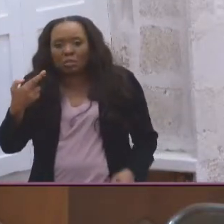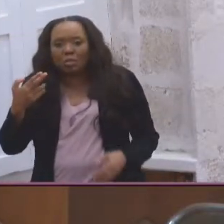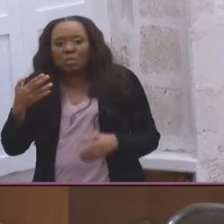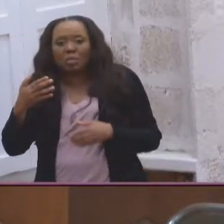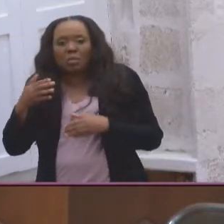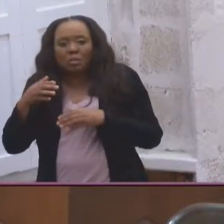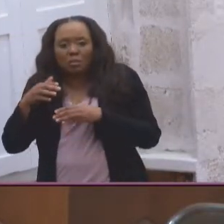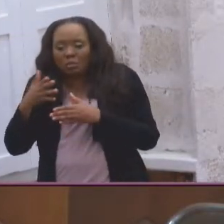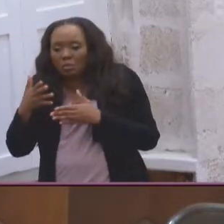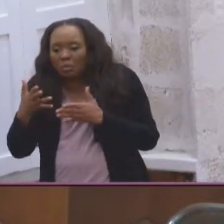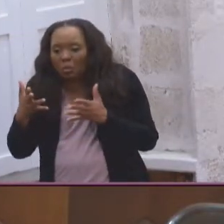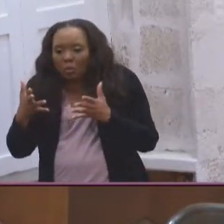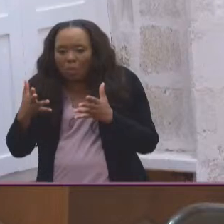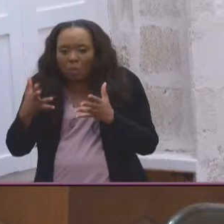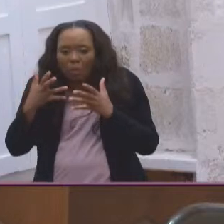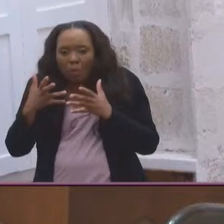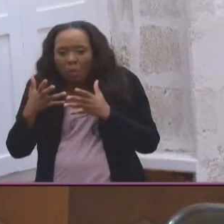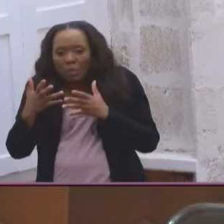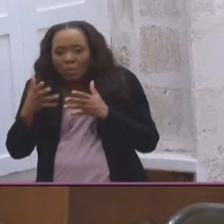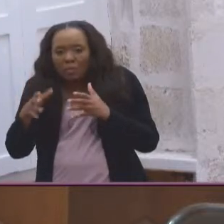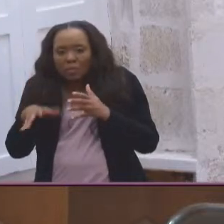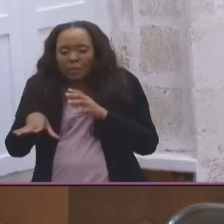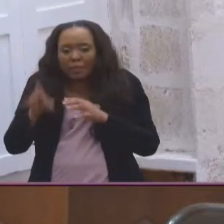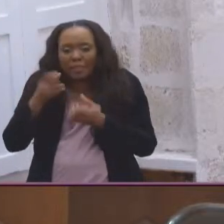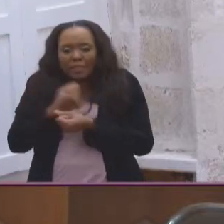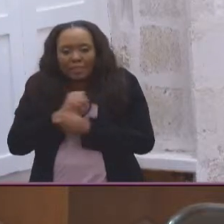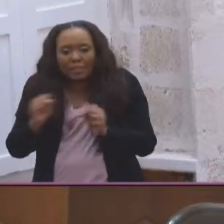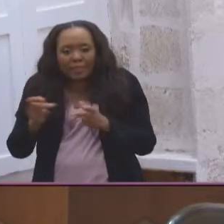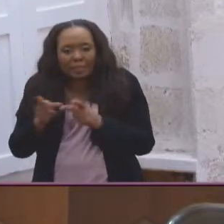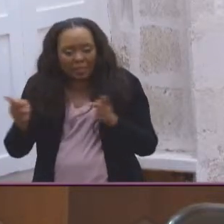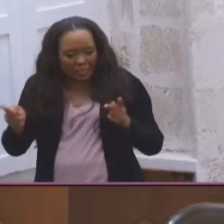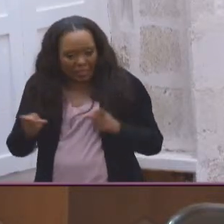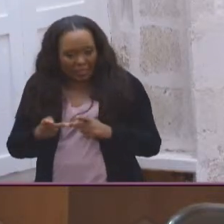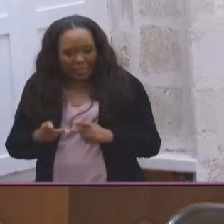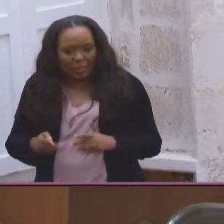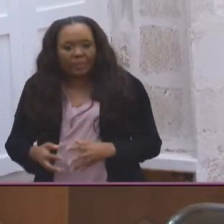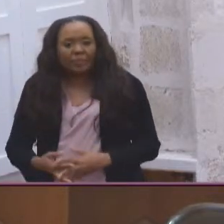these things. And with respect to the current